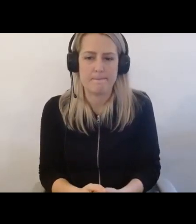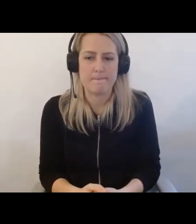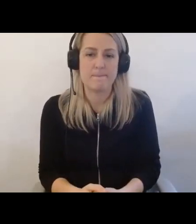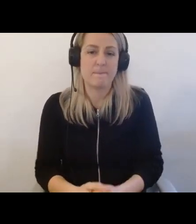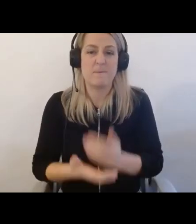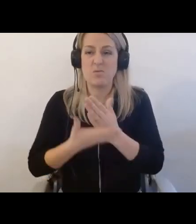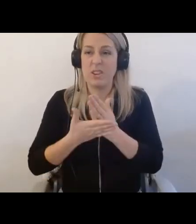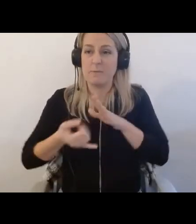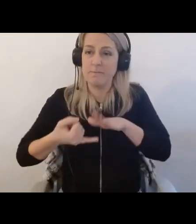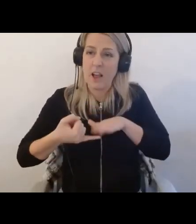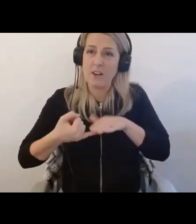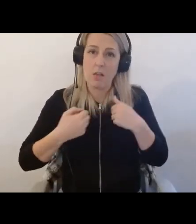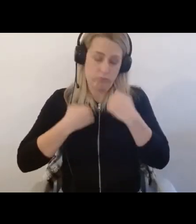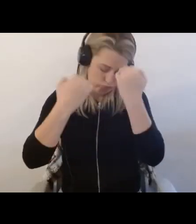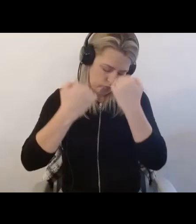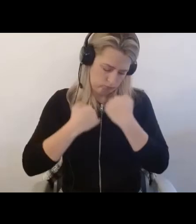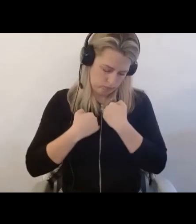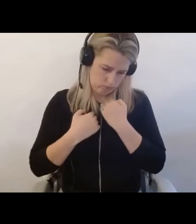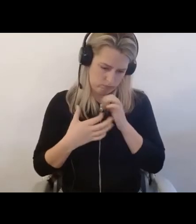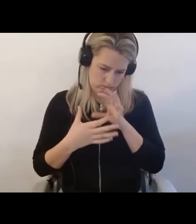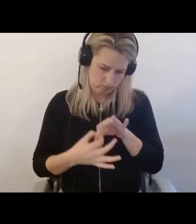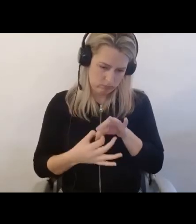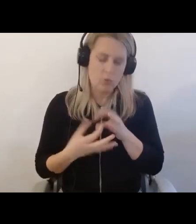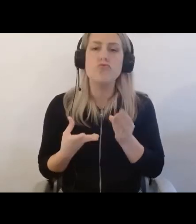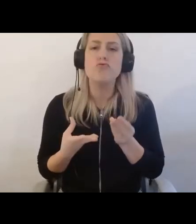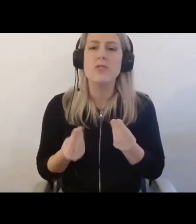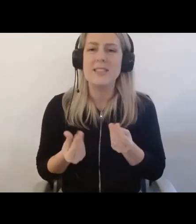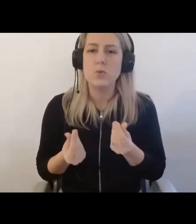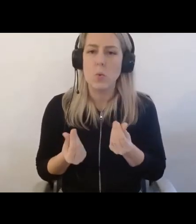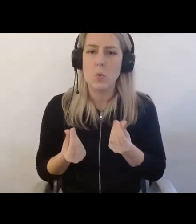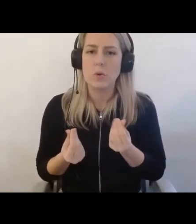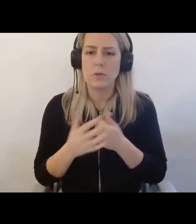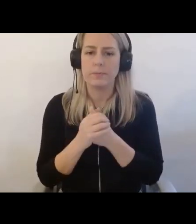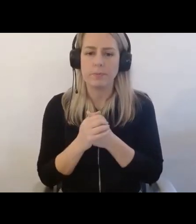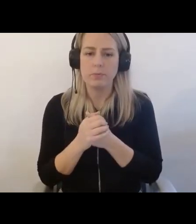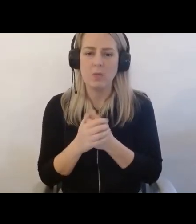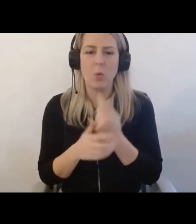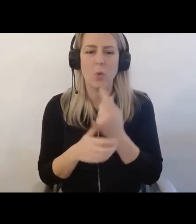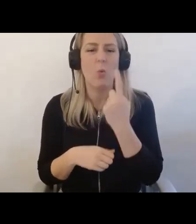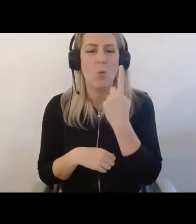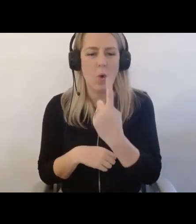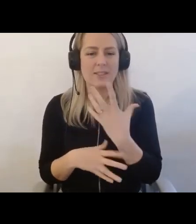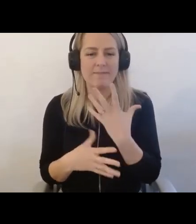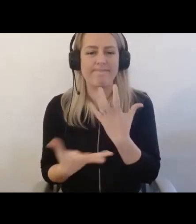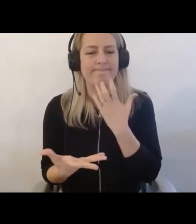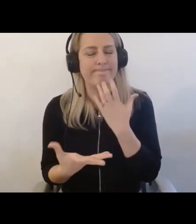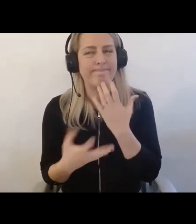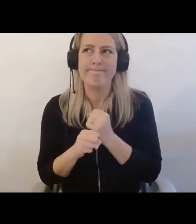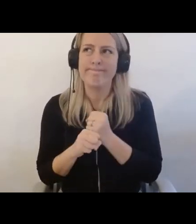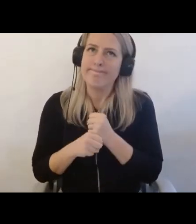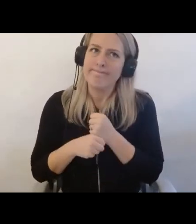final reflection for me on the resourcing point. One of the tensions I think that we hear about